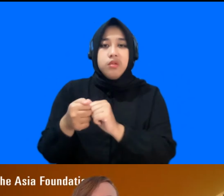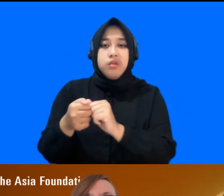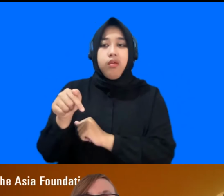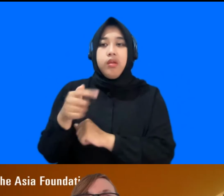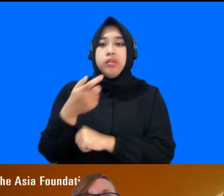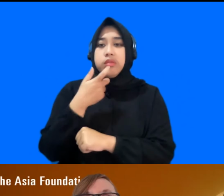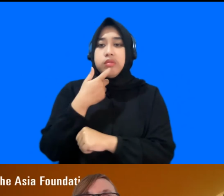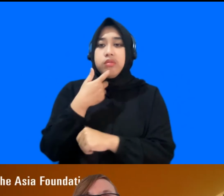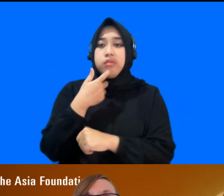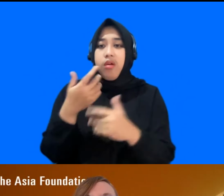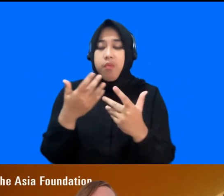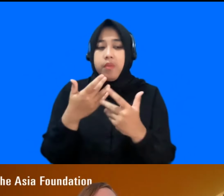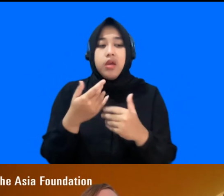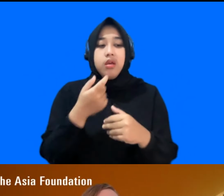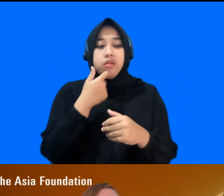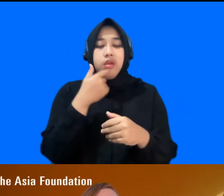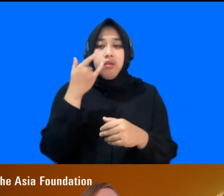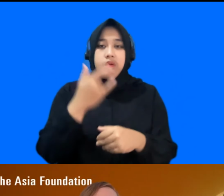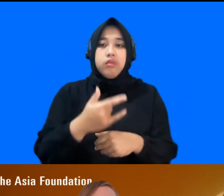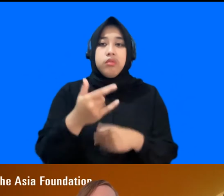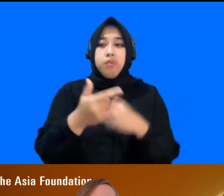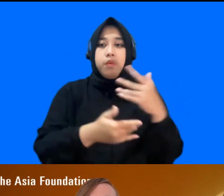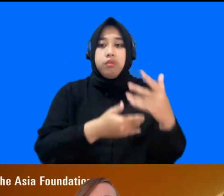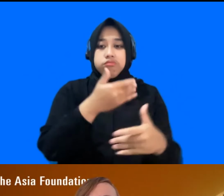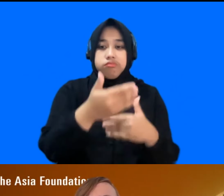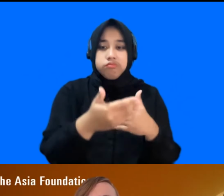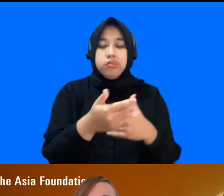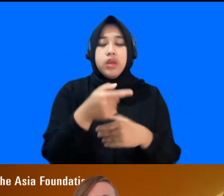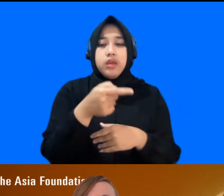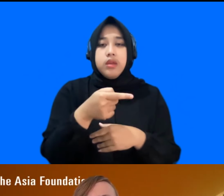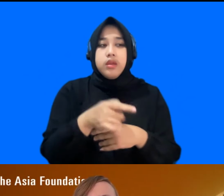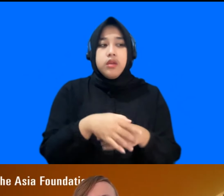communities. Of course, there's no problem with